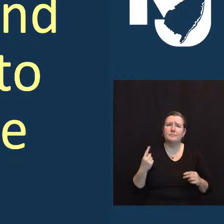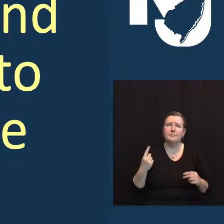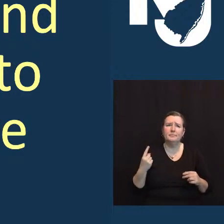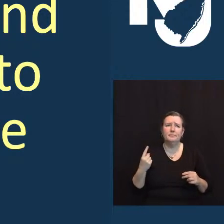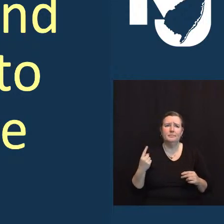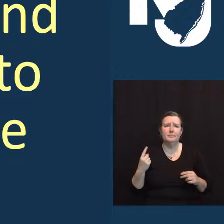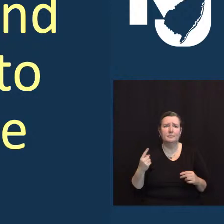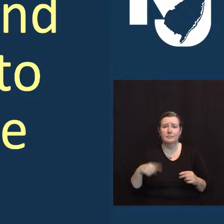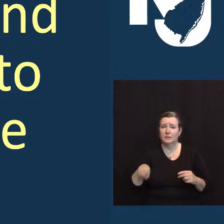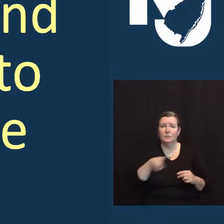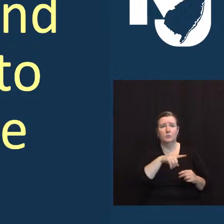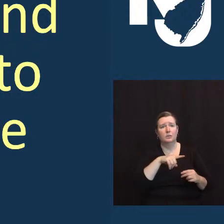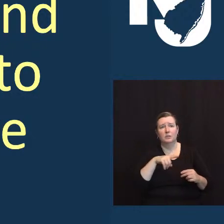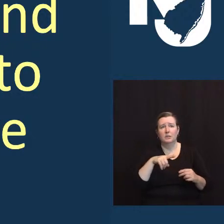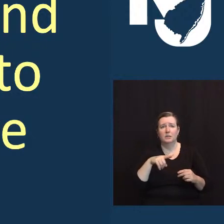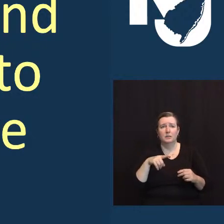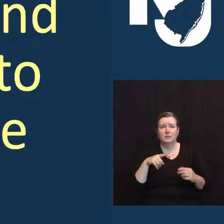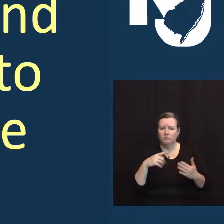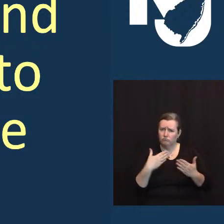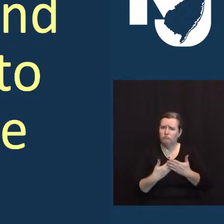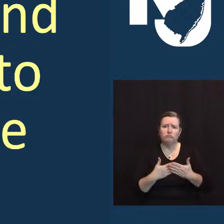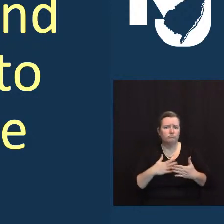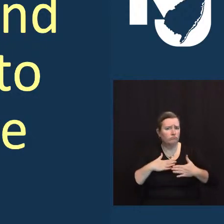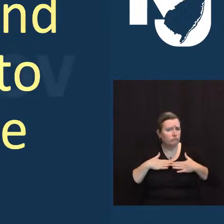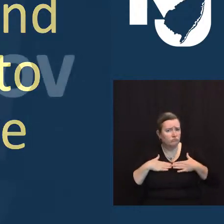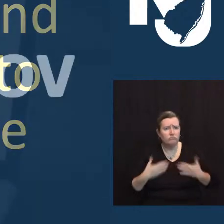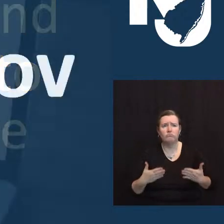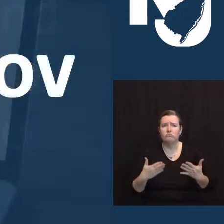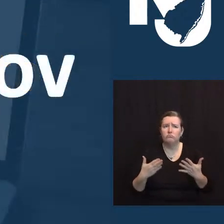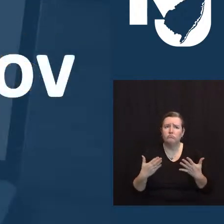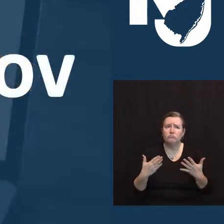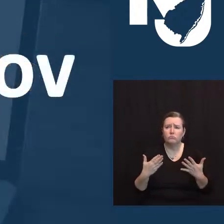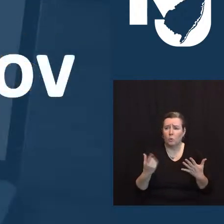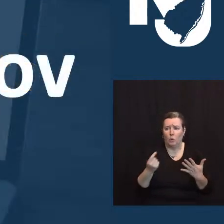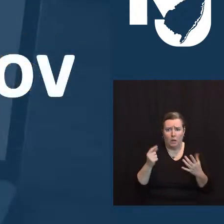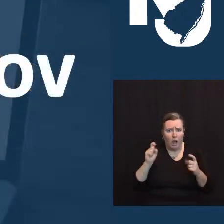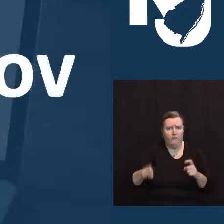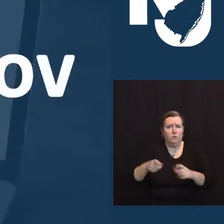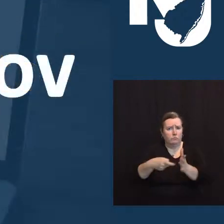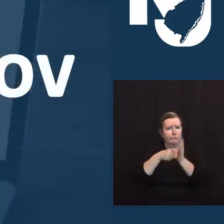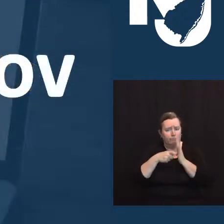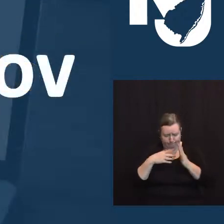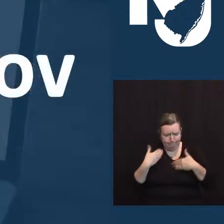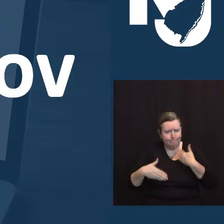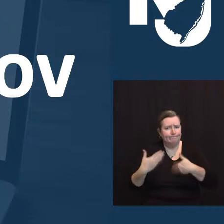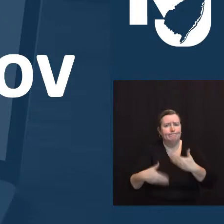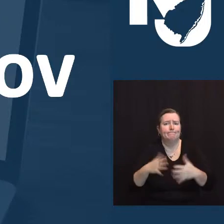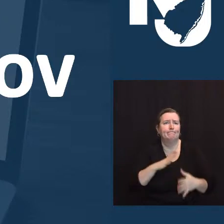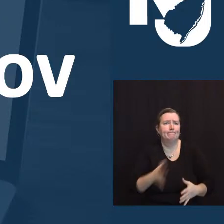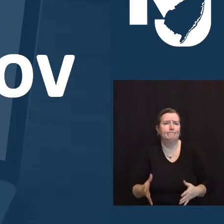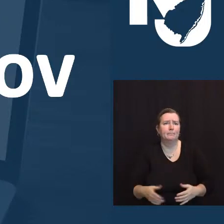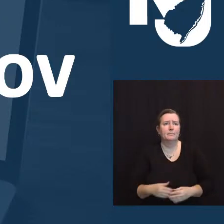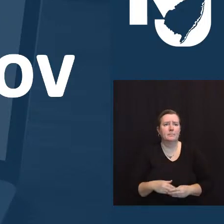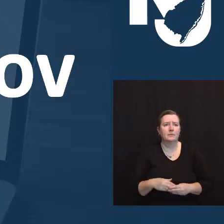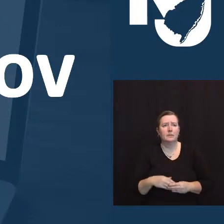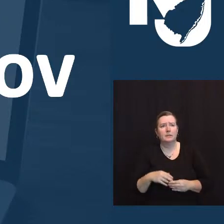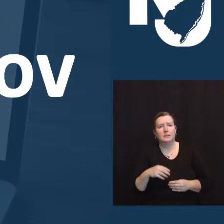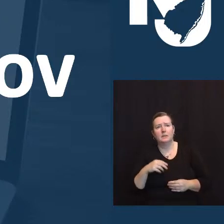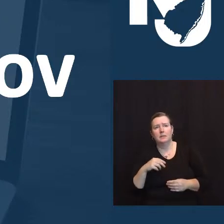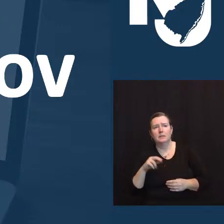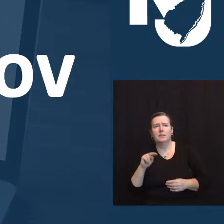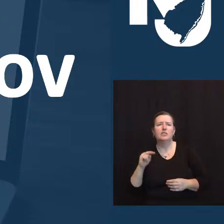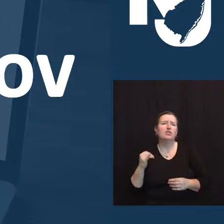through your actions. And we're not just New Jerseyans in name only. We are a family, a tight-knit and caring